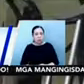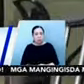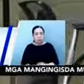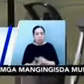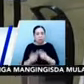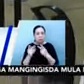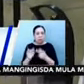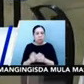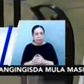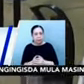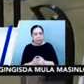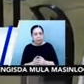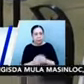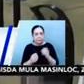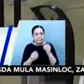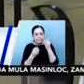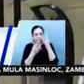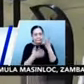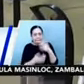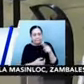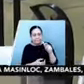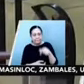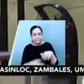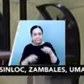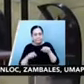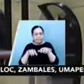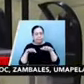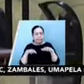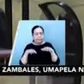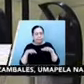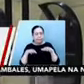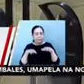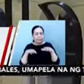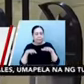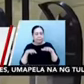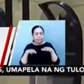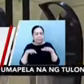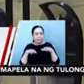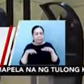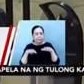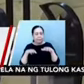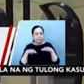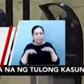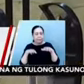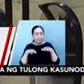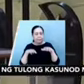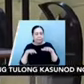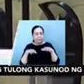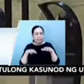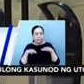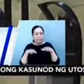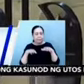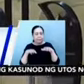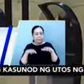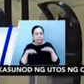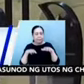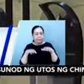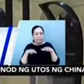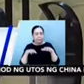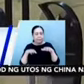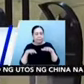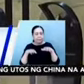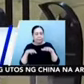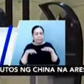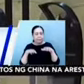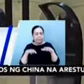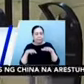to let you, to inform the body, you know, hindi po tayo nagpapaawa dito, no? This is just a